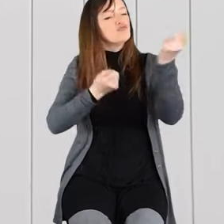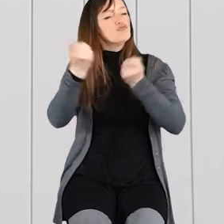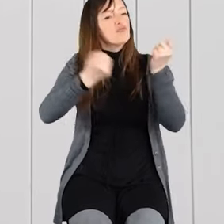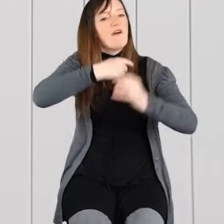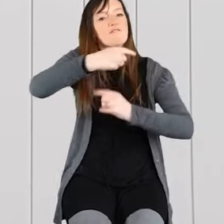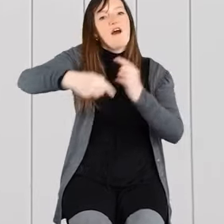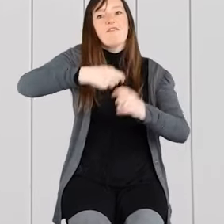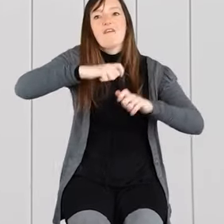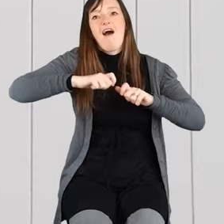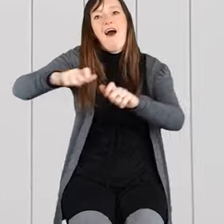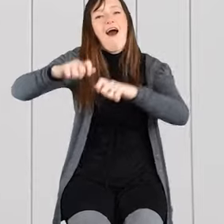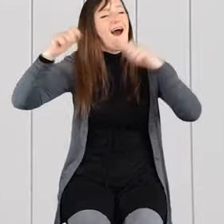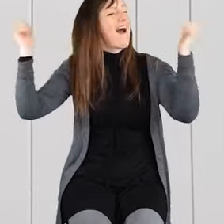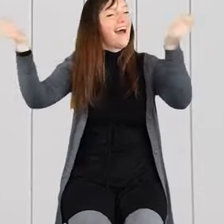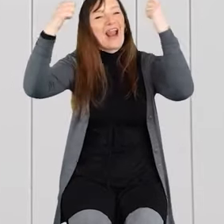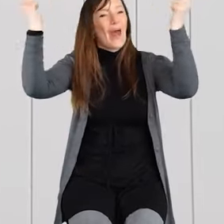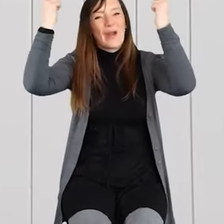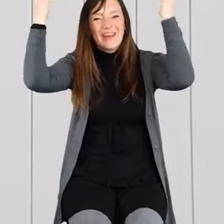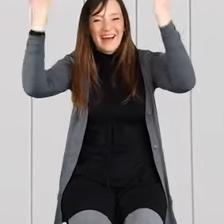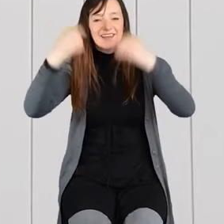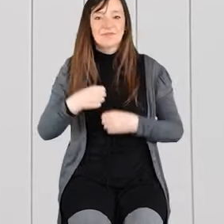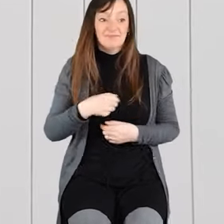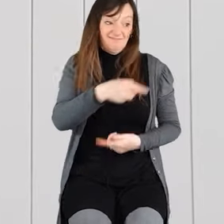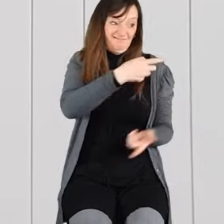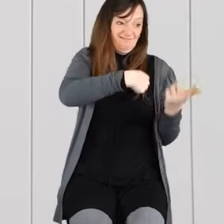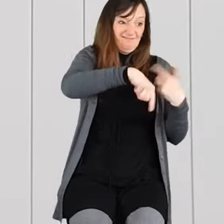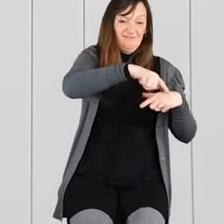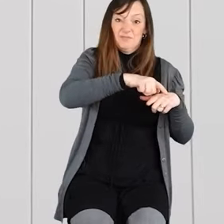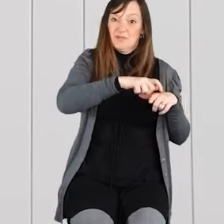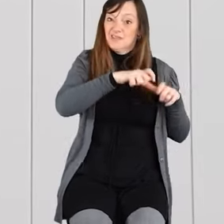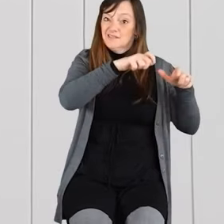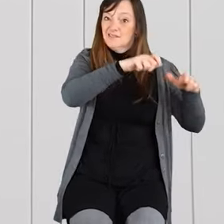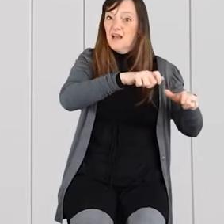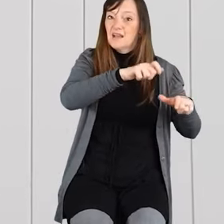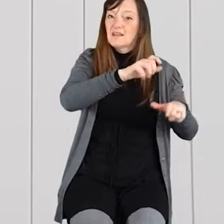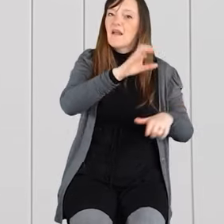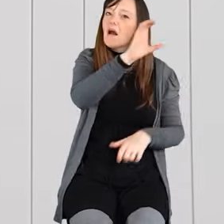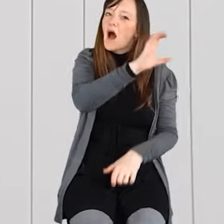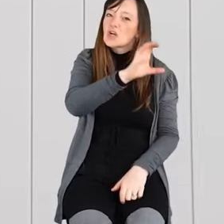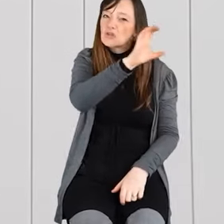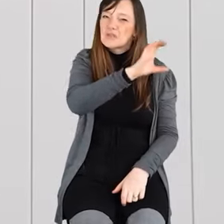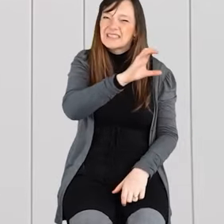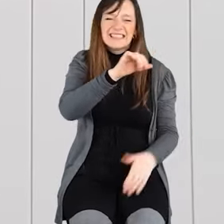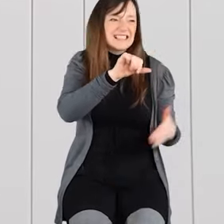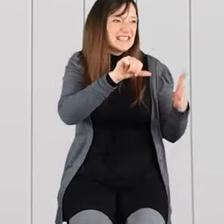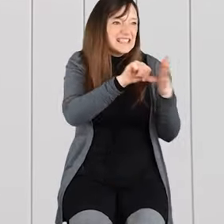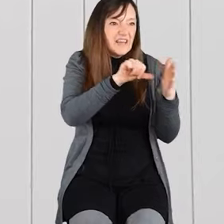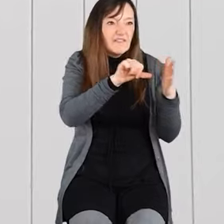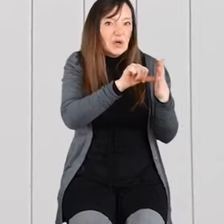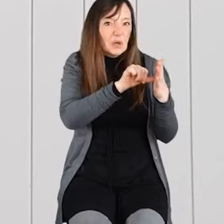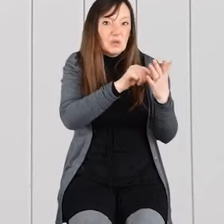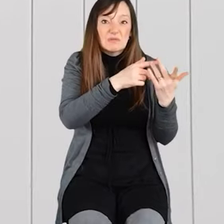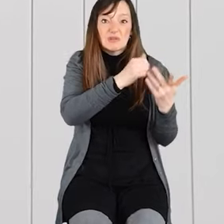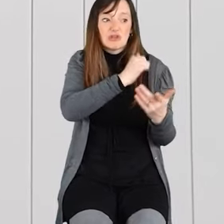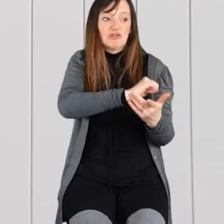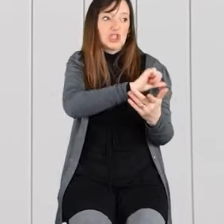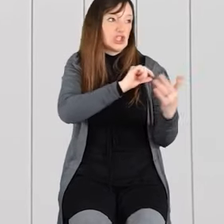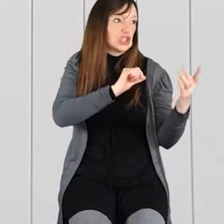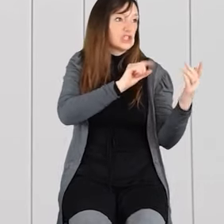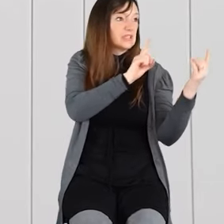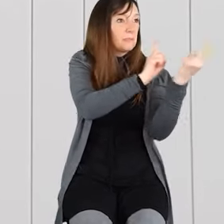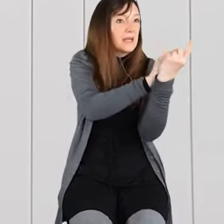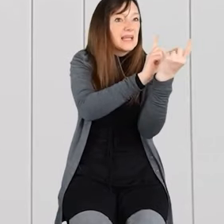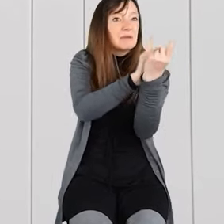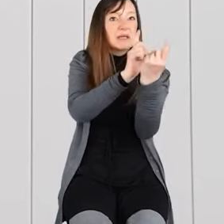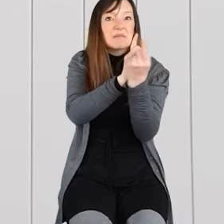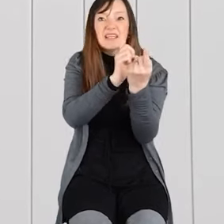reign forever and ever. Alleluia. We have been in a country where it can be difficult for local followers of Jesus to meet